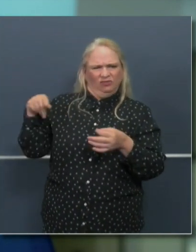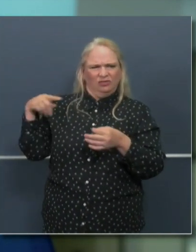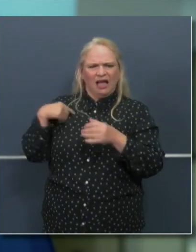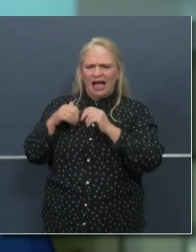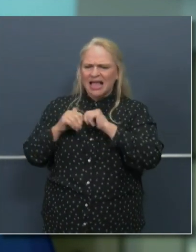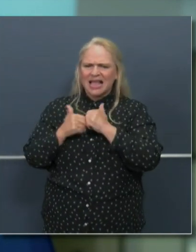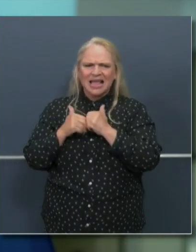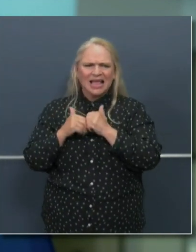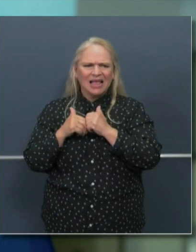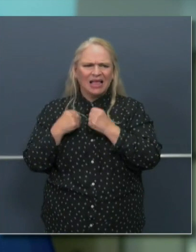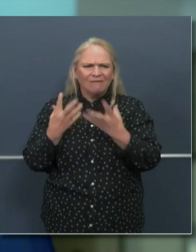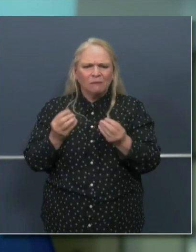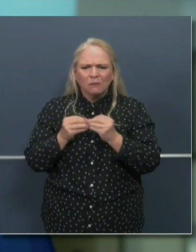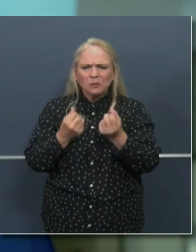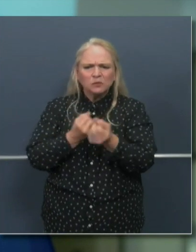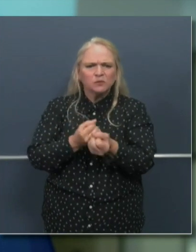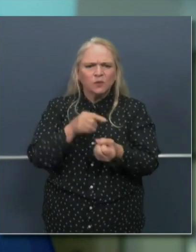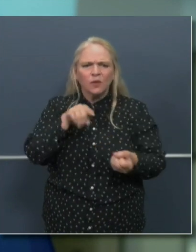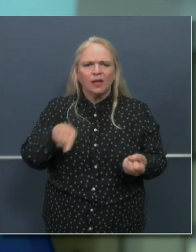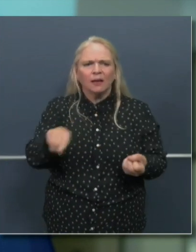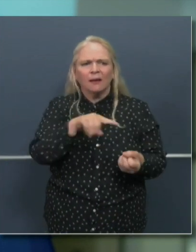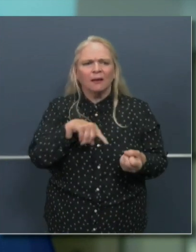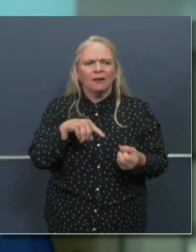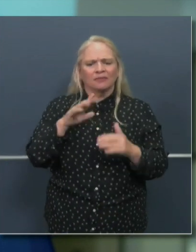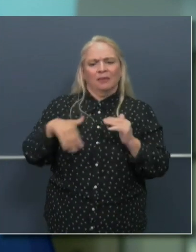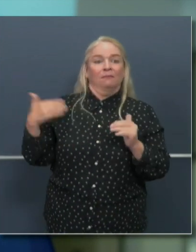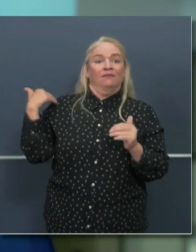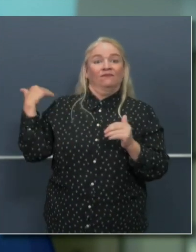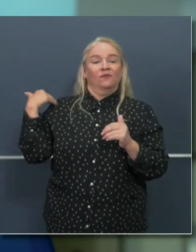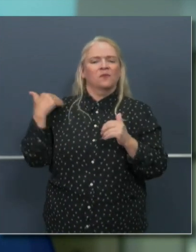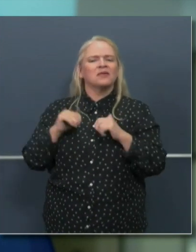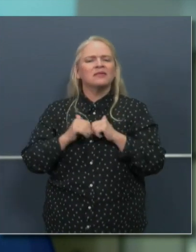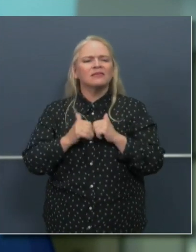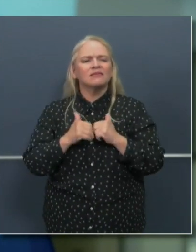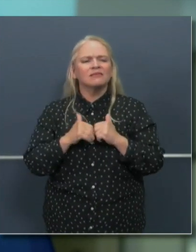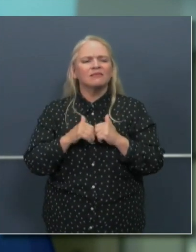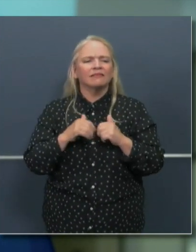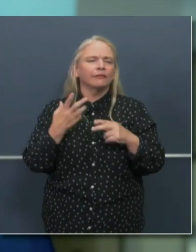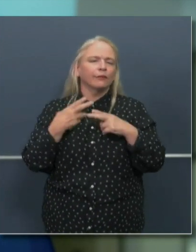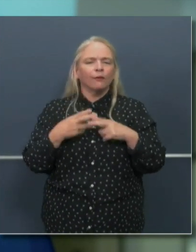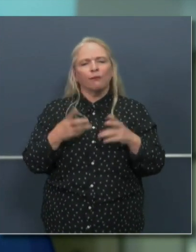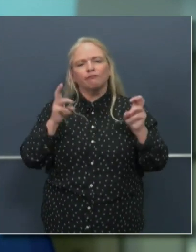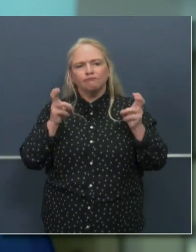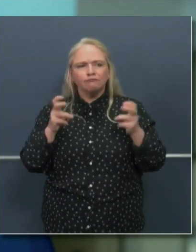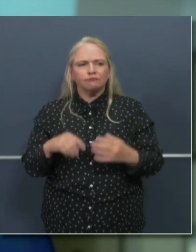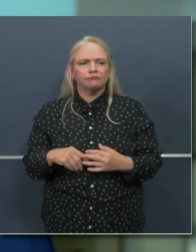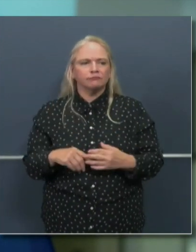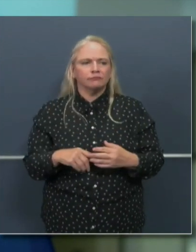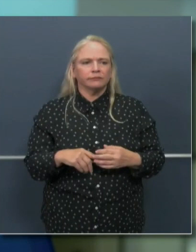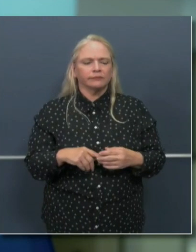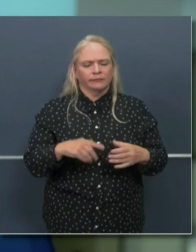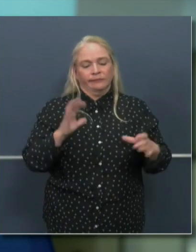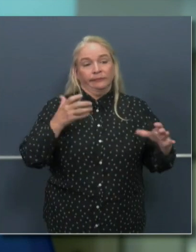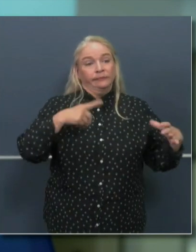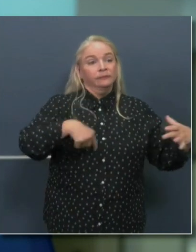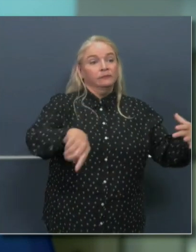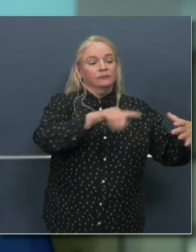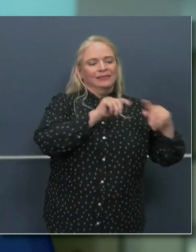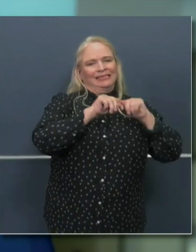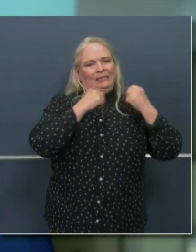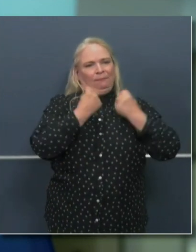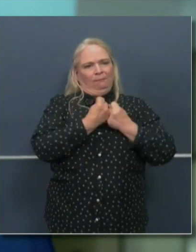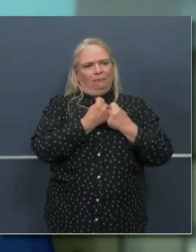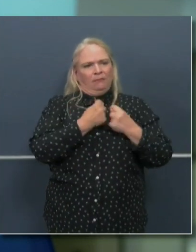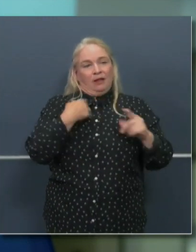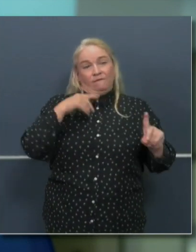than we had in the past for these field medical teams. We're going to get 190 individuals that are coming